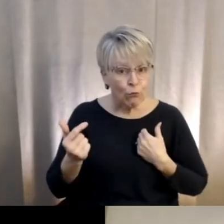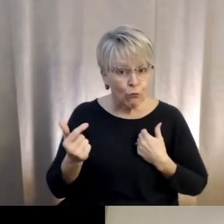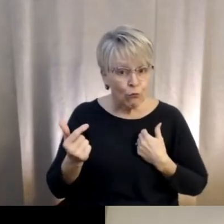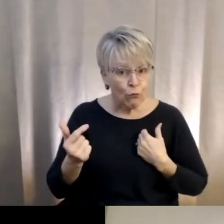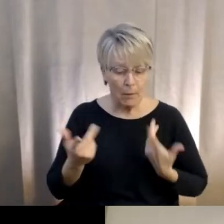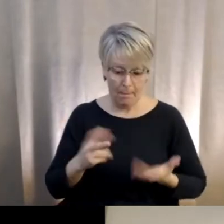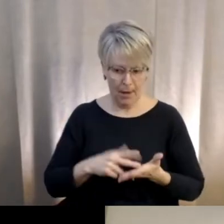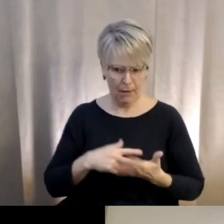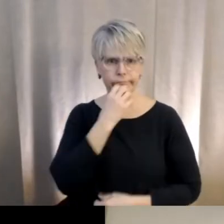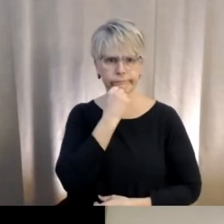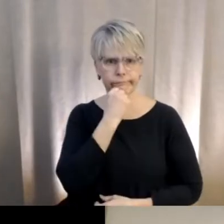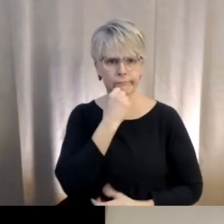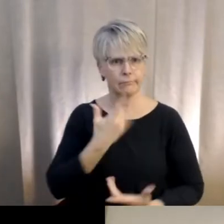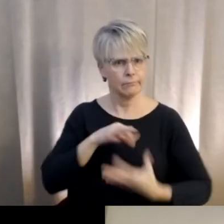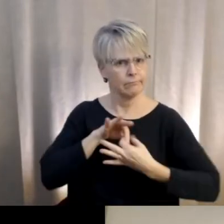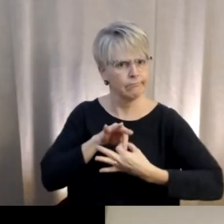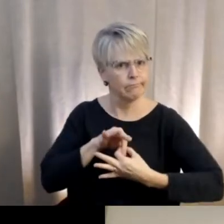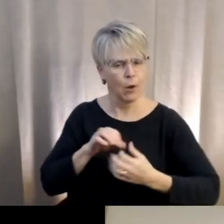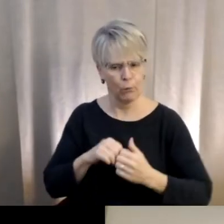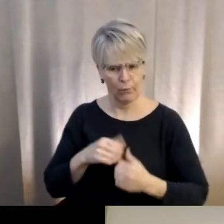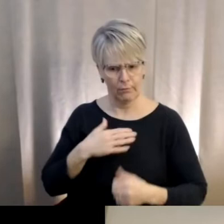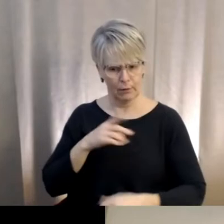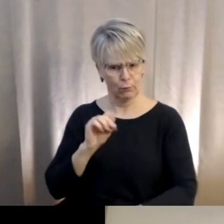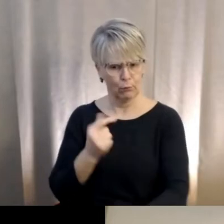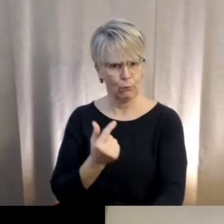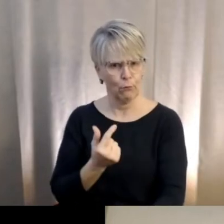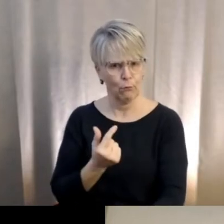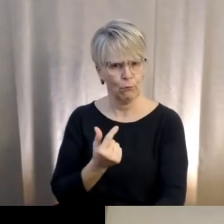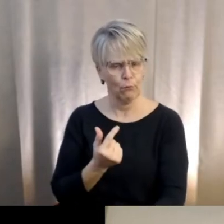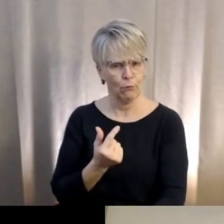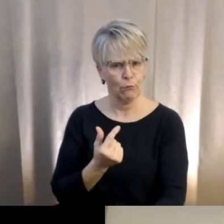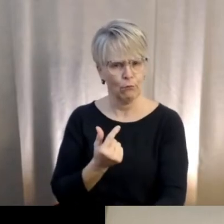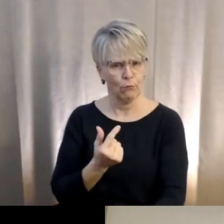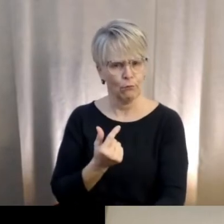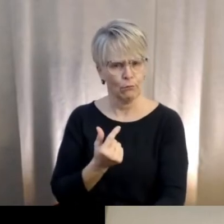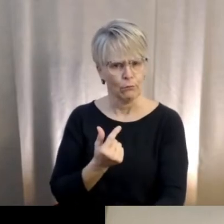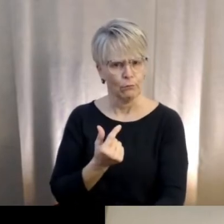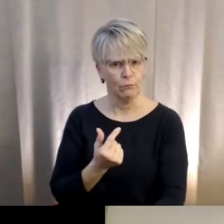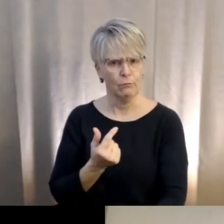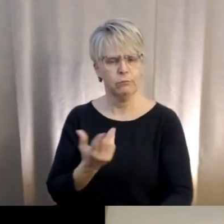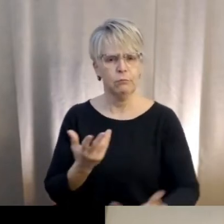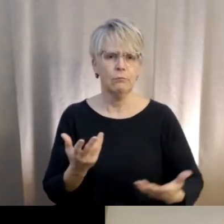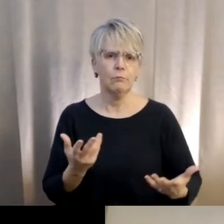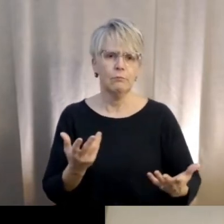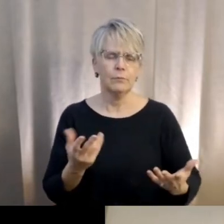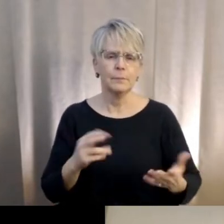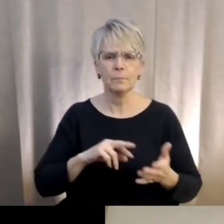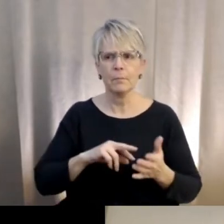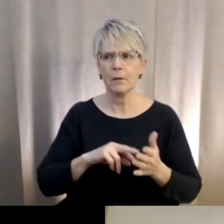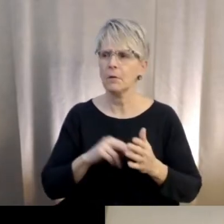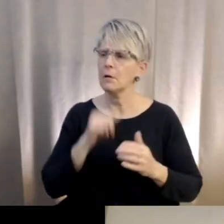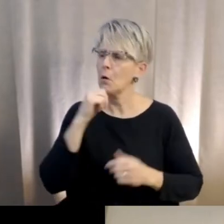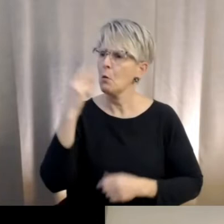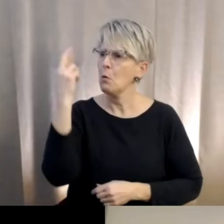important to me and bond with her, and really didn't put a lot of emphasis as to how much it means